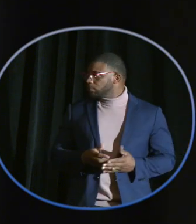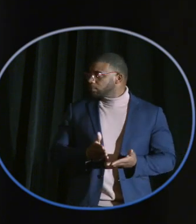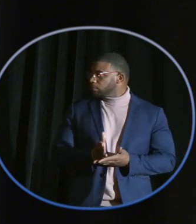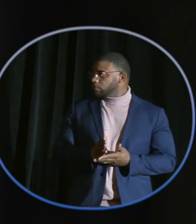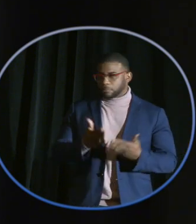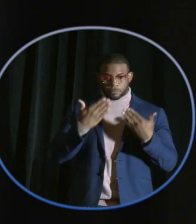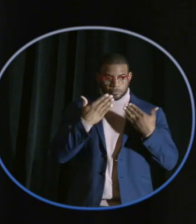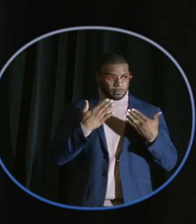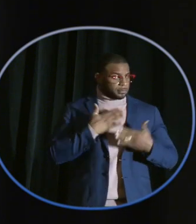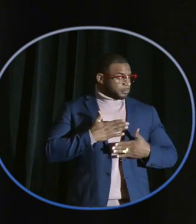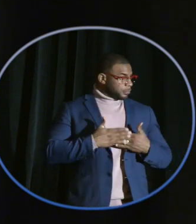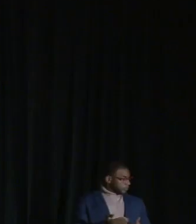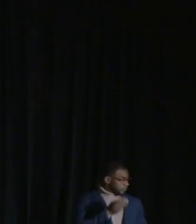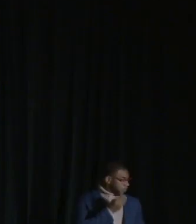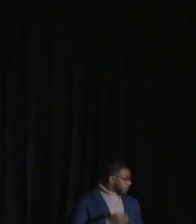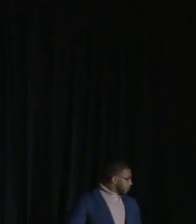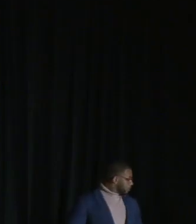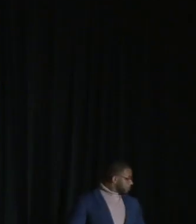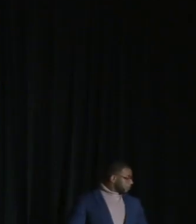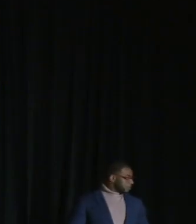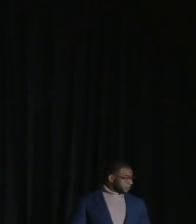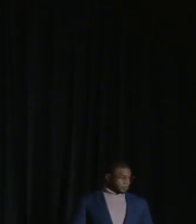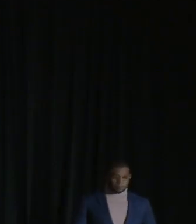All right, thank you. Enjoy your food.